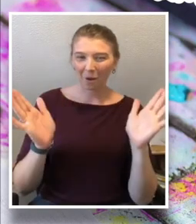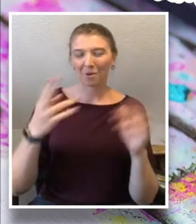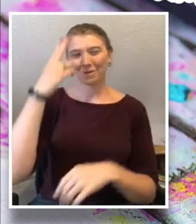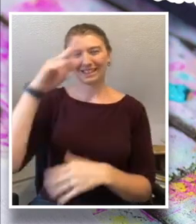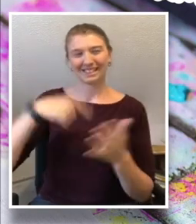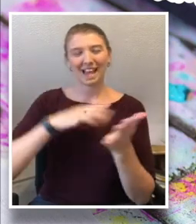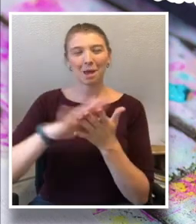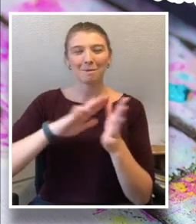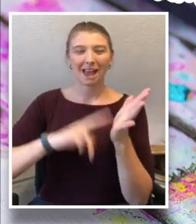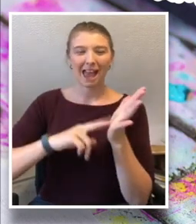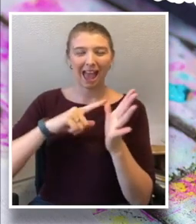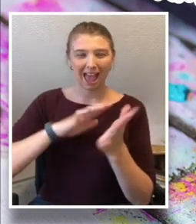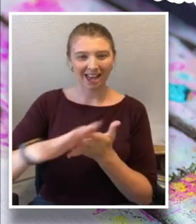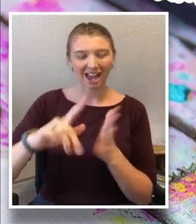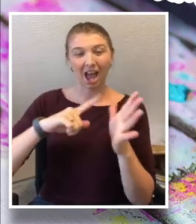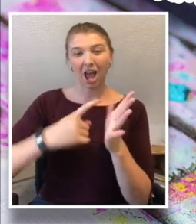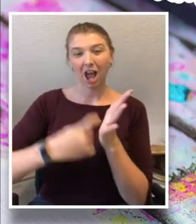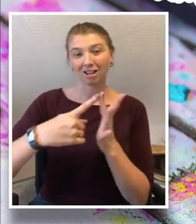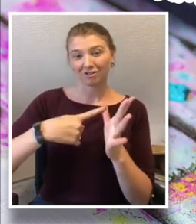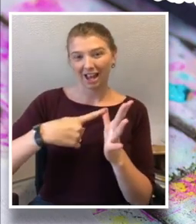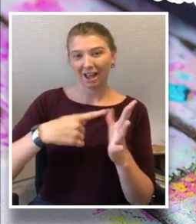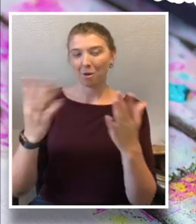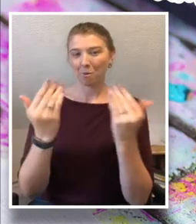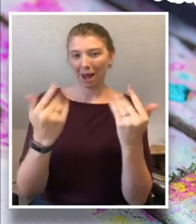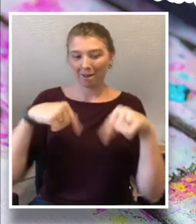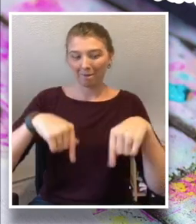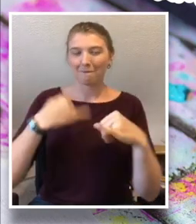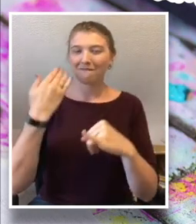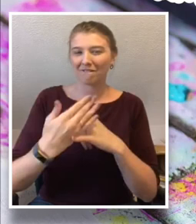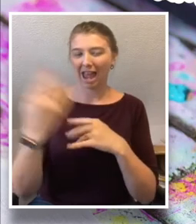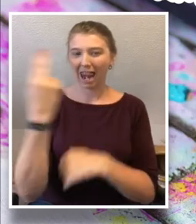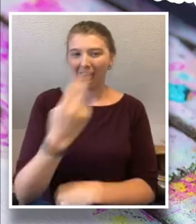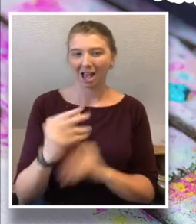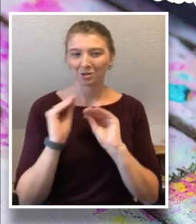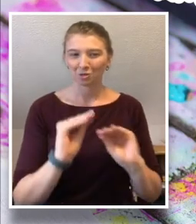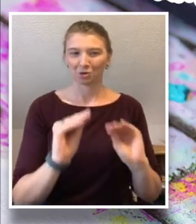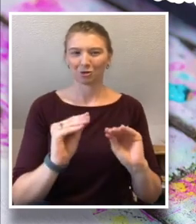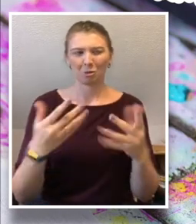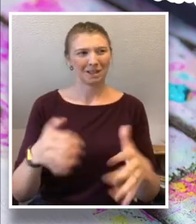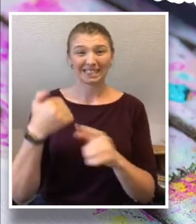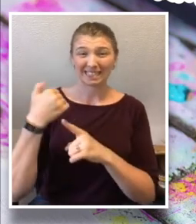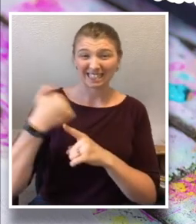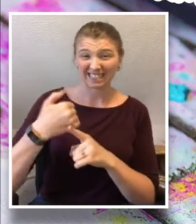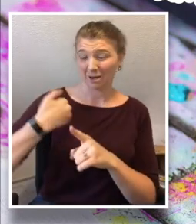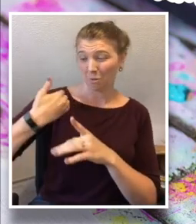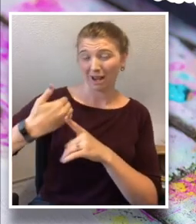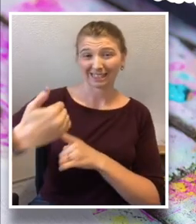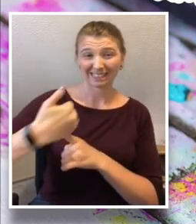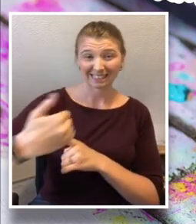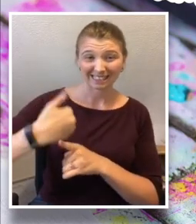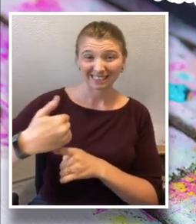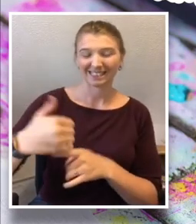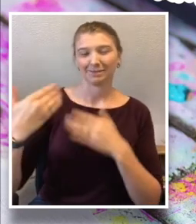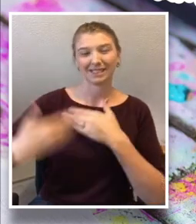Hello, my name's Hannah Aria and welcome to our final art tutorial of the 16-week series that we've been